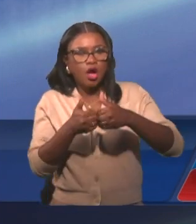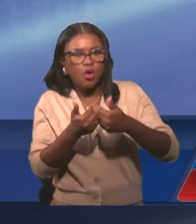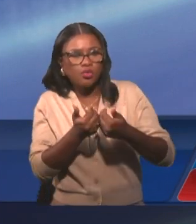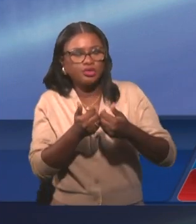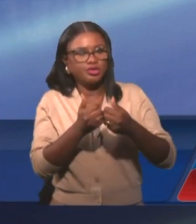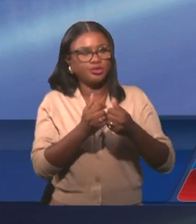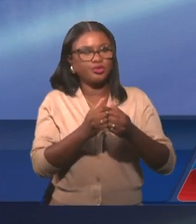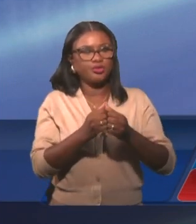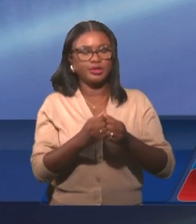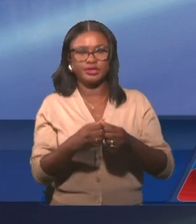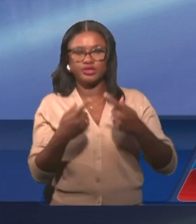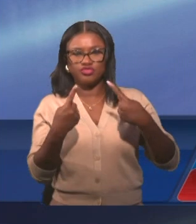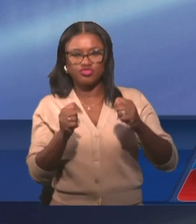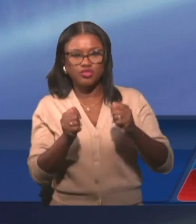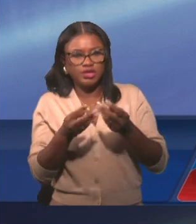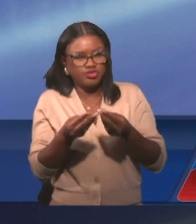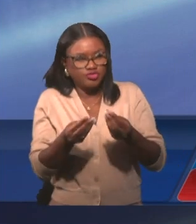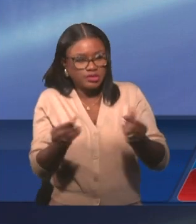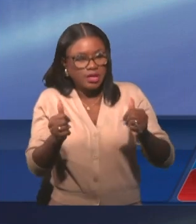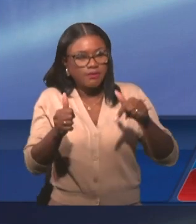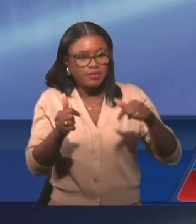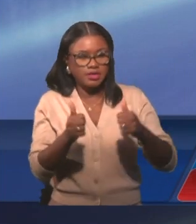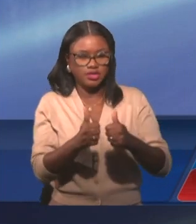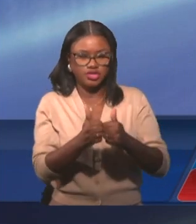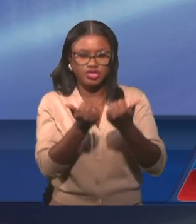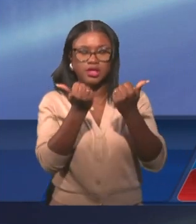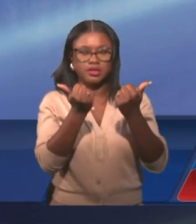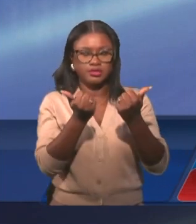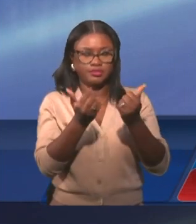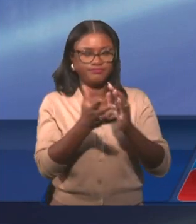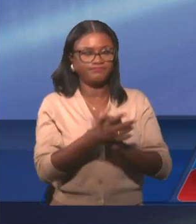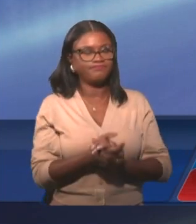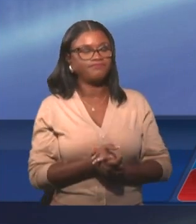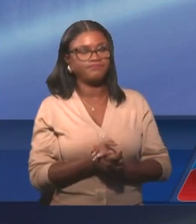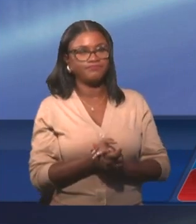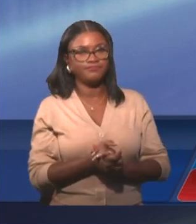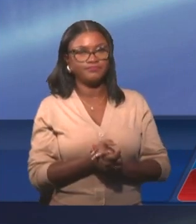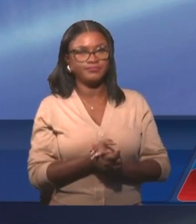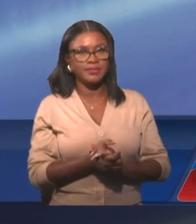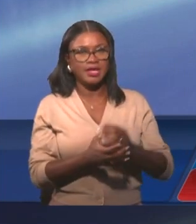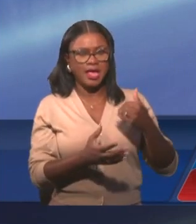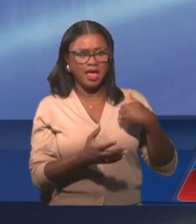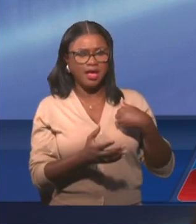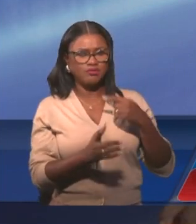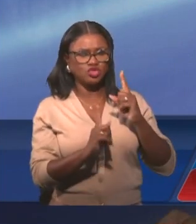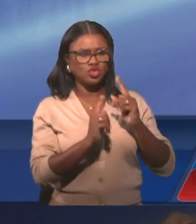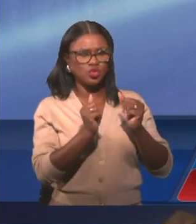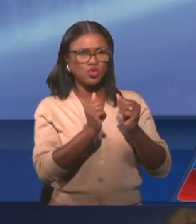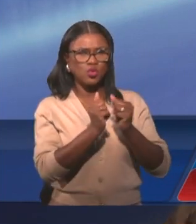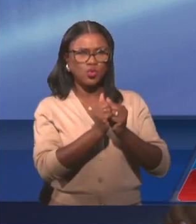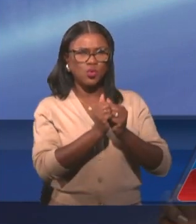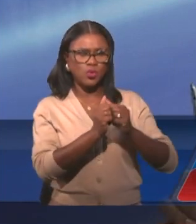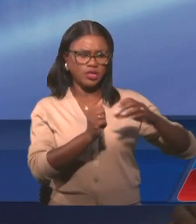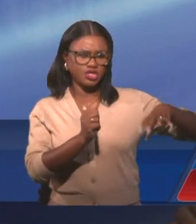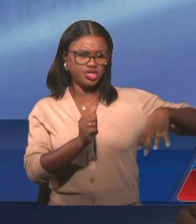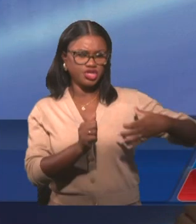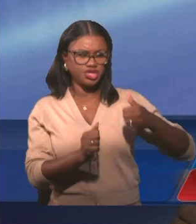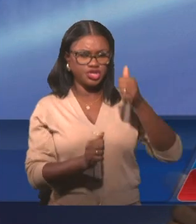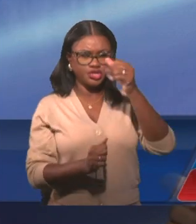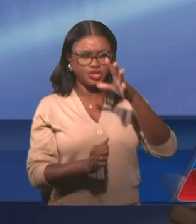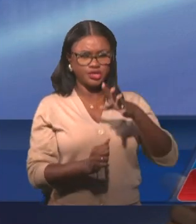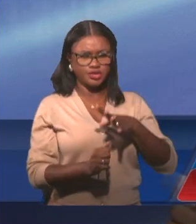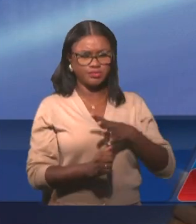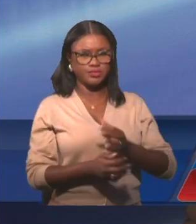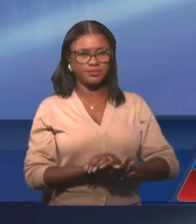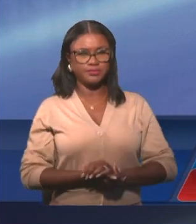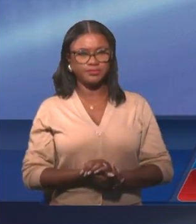problem head-on. Sunil Lalla had a chat with the company's executive chairman, Emile Elias, in tonight's Business Insight segment.